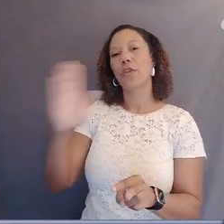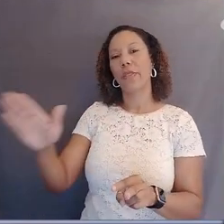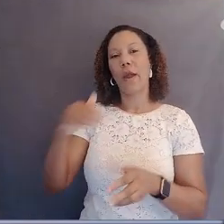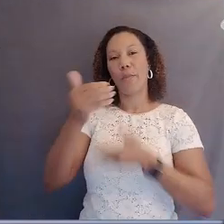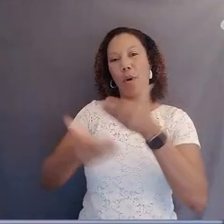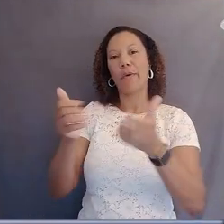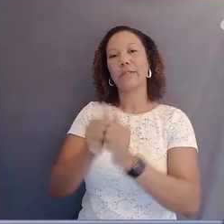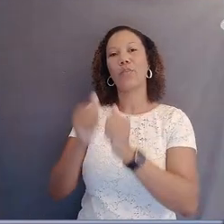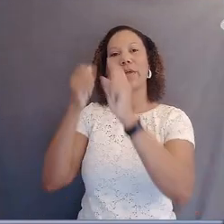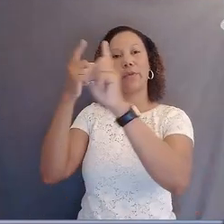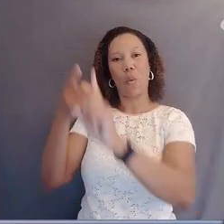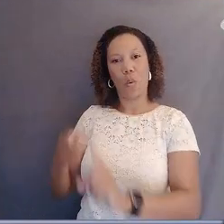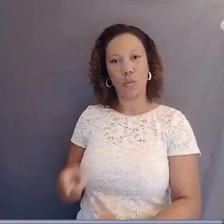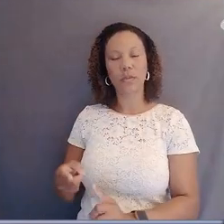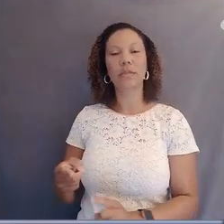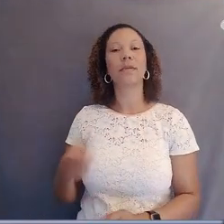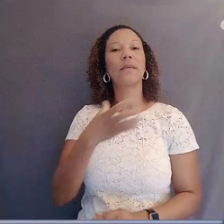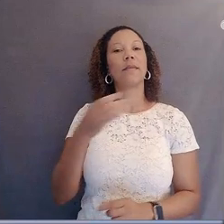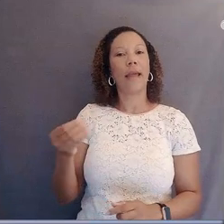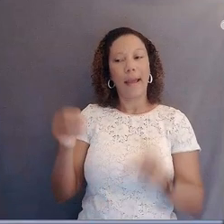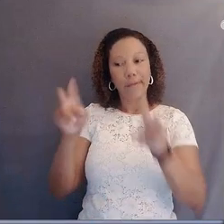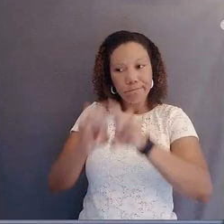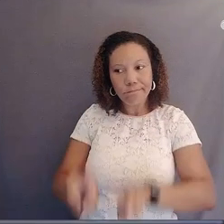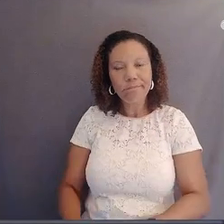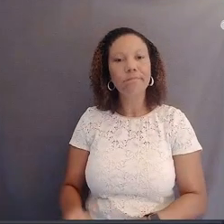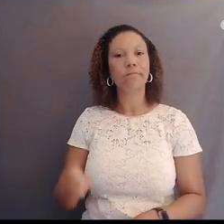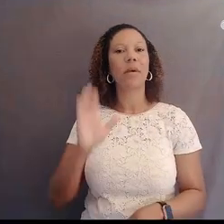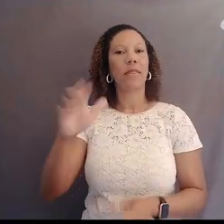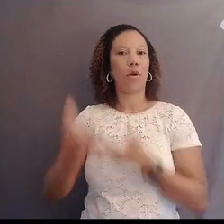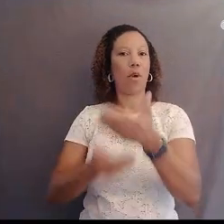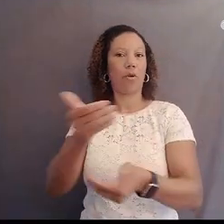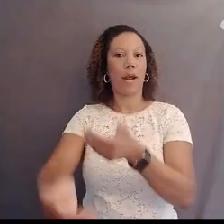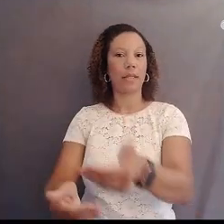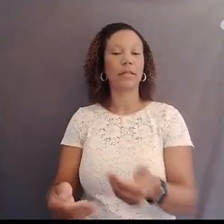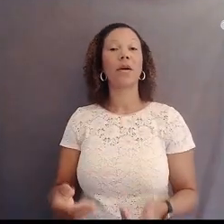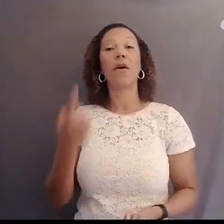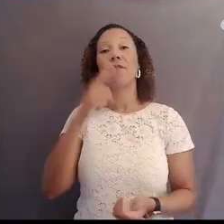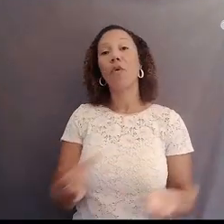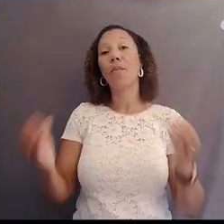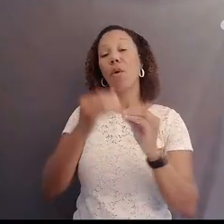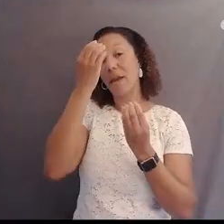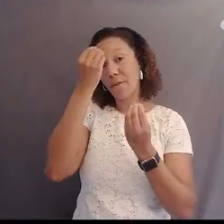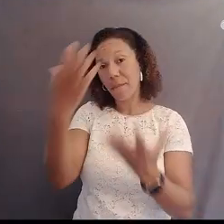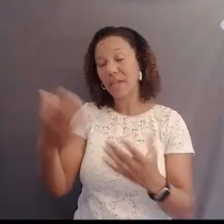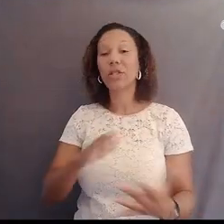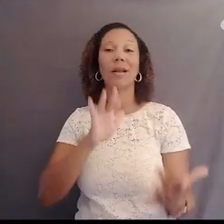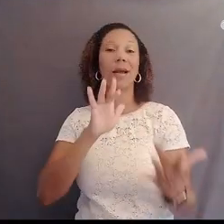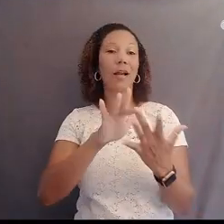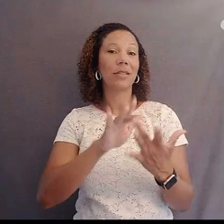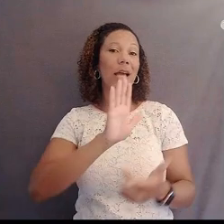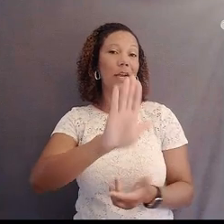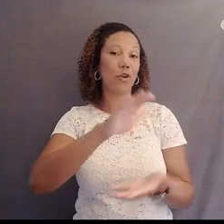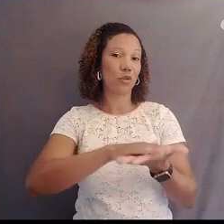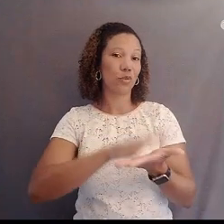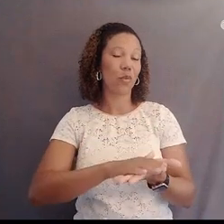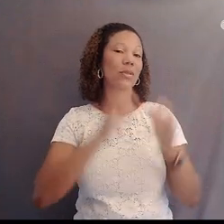monitors students' independent learning progress. To learn more about these programs, contact your school's teacher or visit the